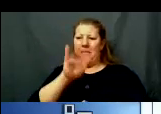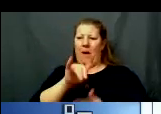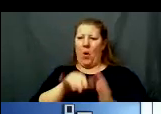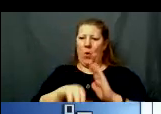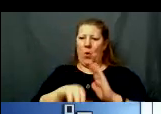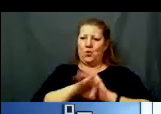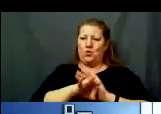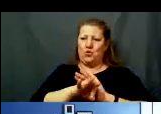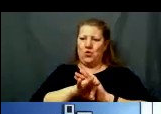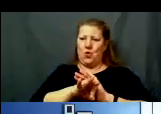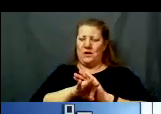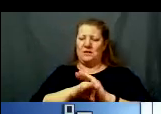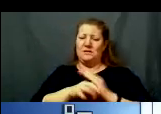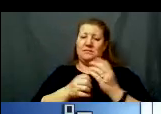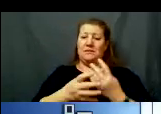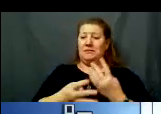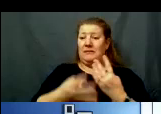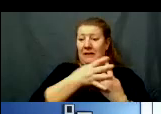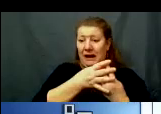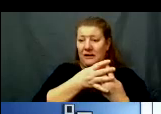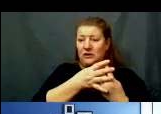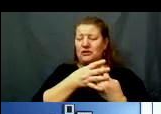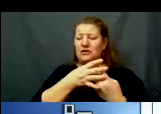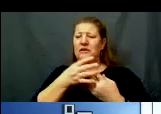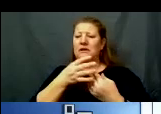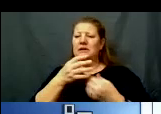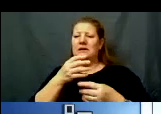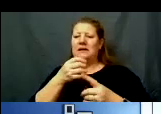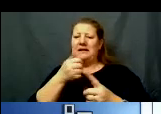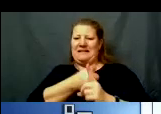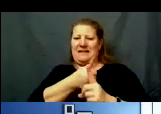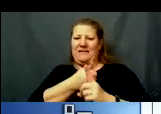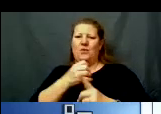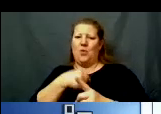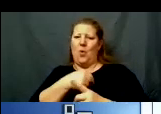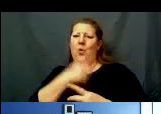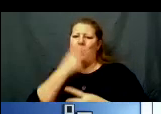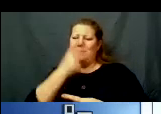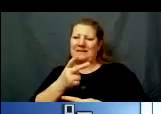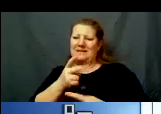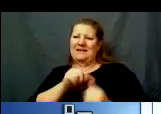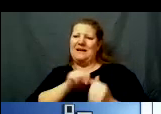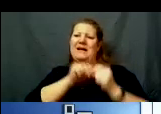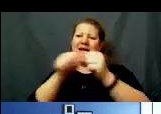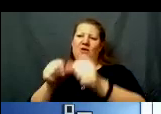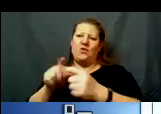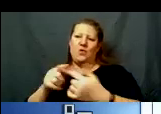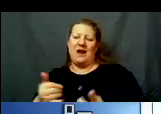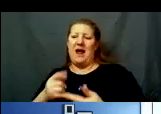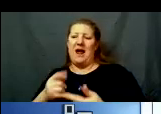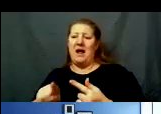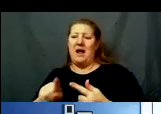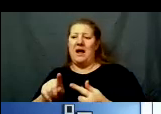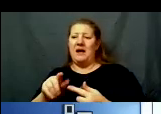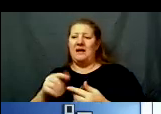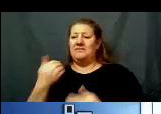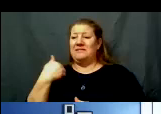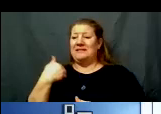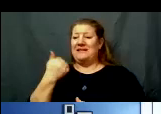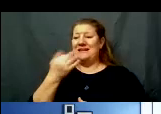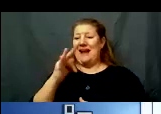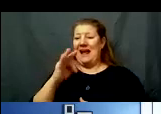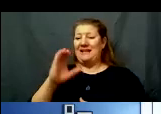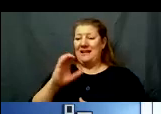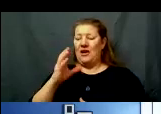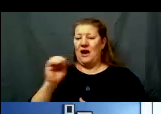the actual caging and imprisonment itself. So we've seen that continue to the present day, but in the late 19th and early 20th century,